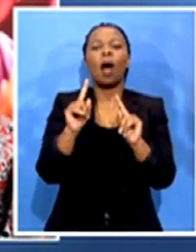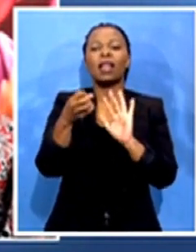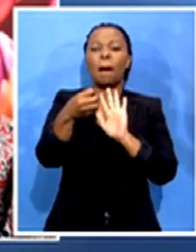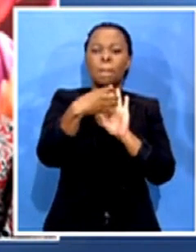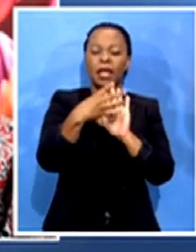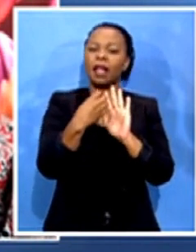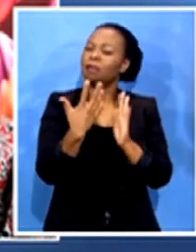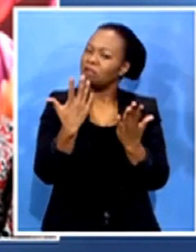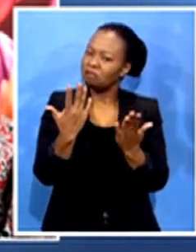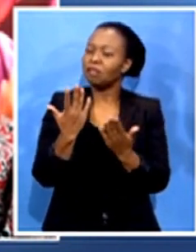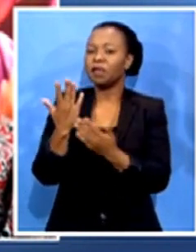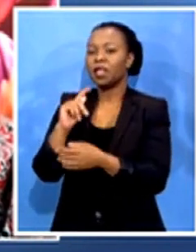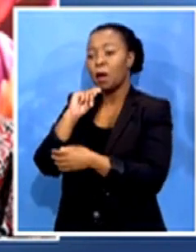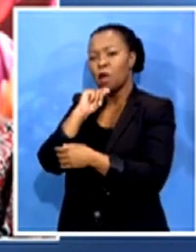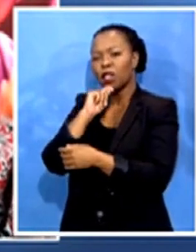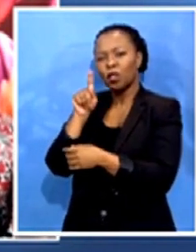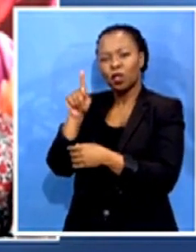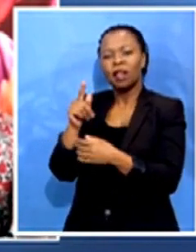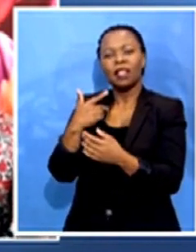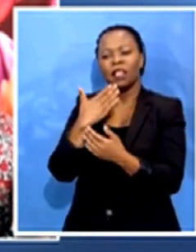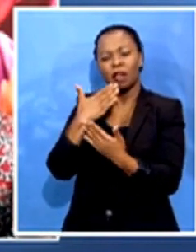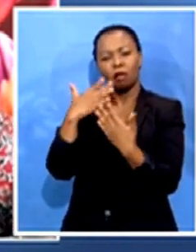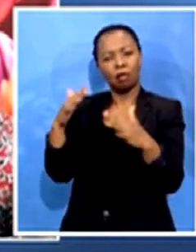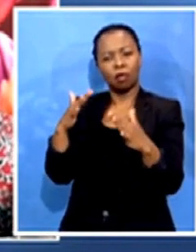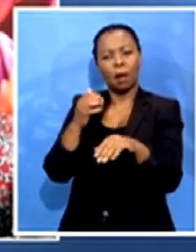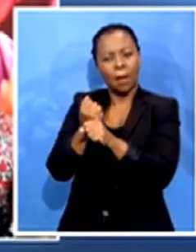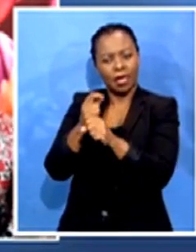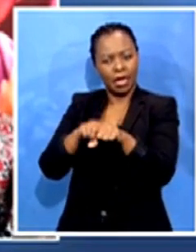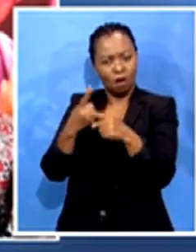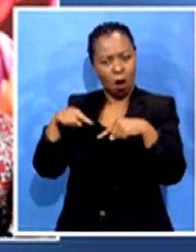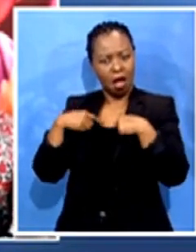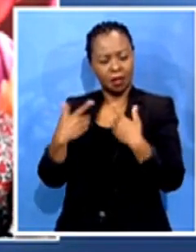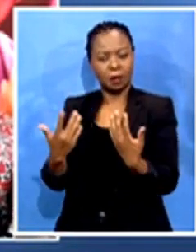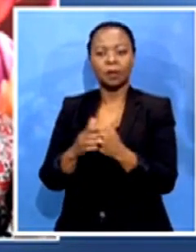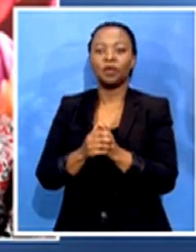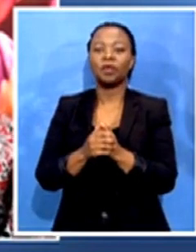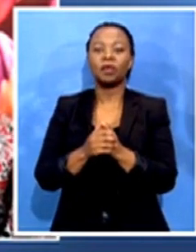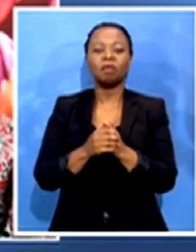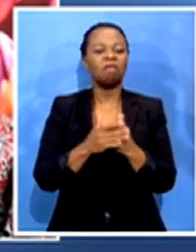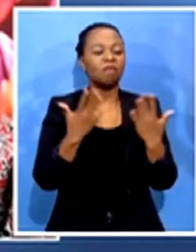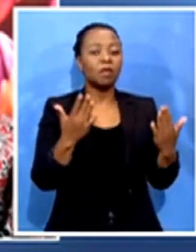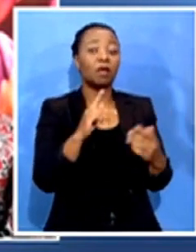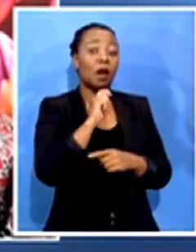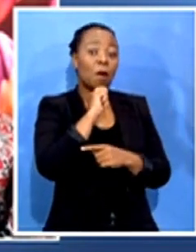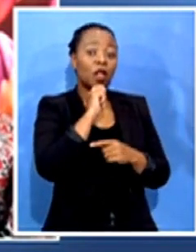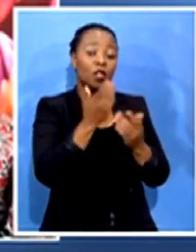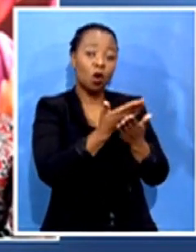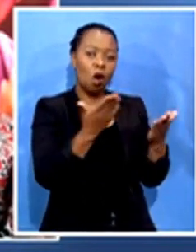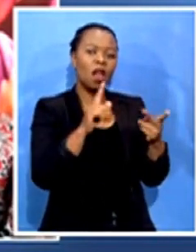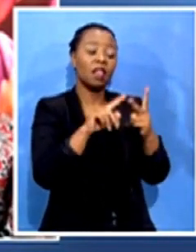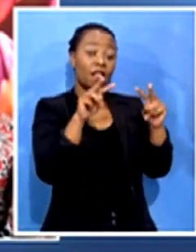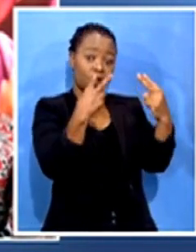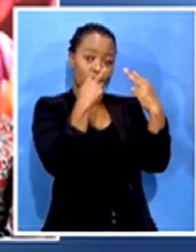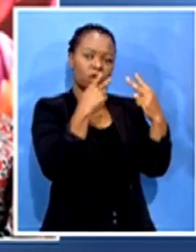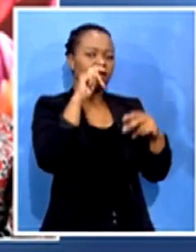for making the time. Good morning to you too, ma'am, and good morning to the viewers. You've probably made several